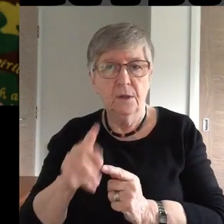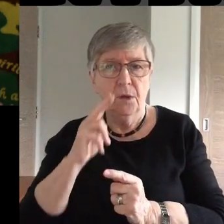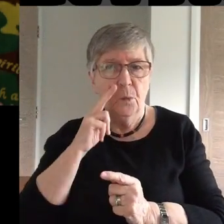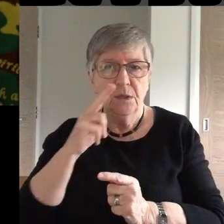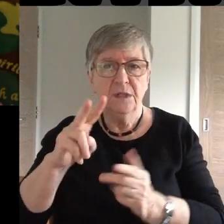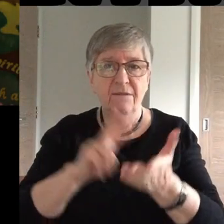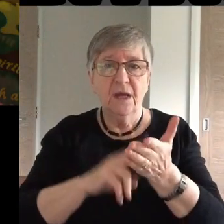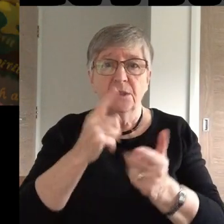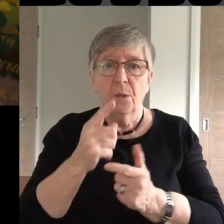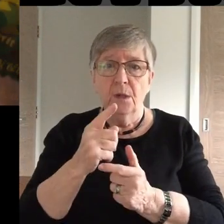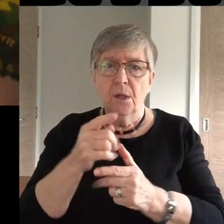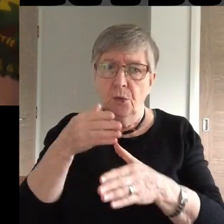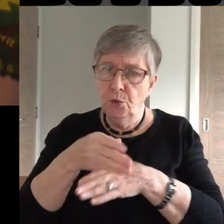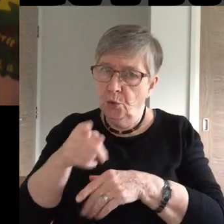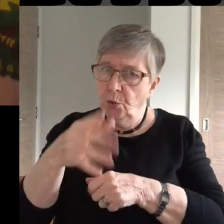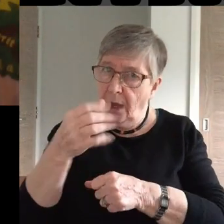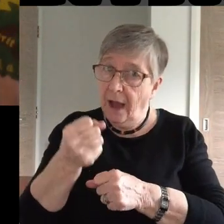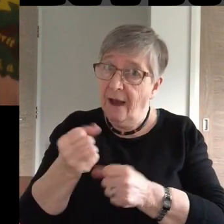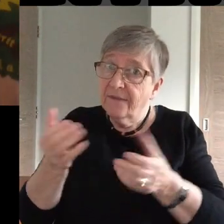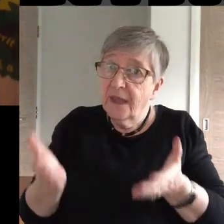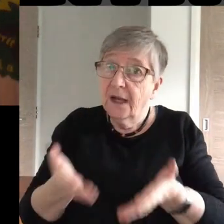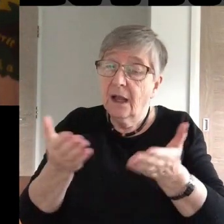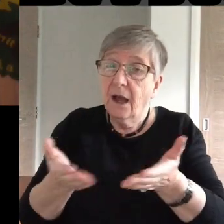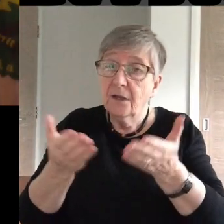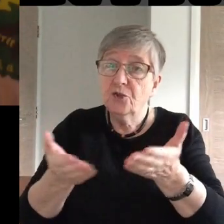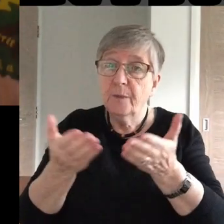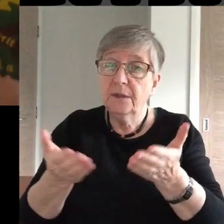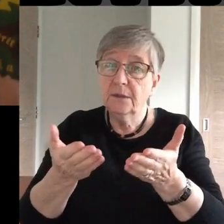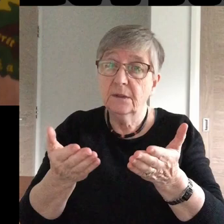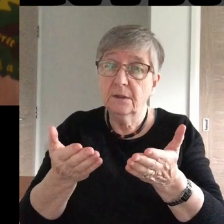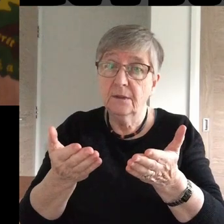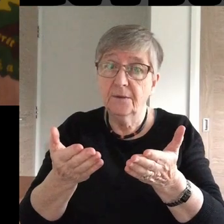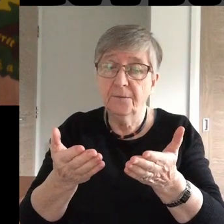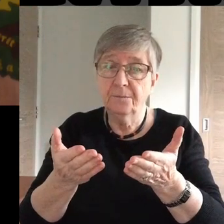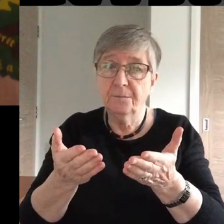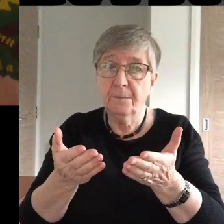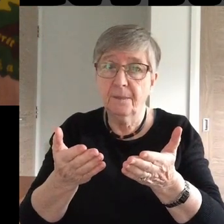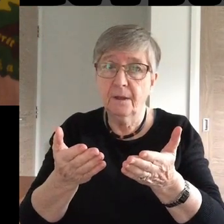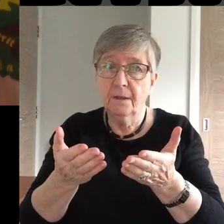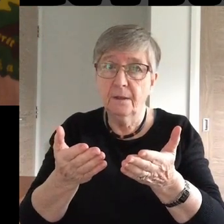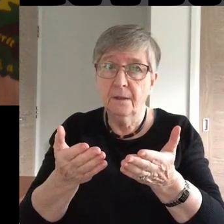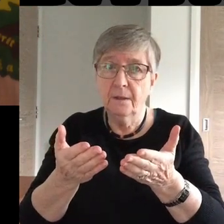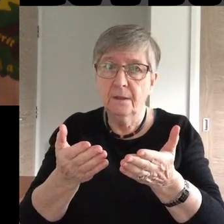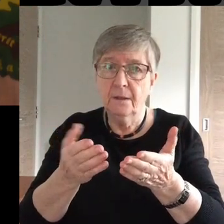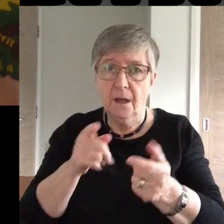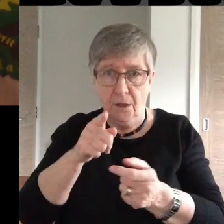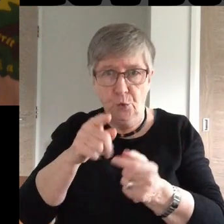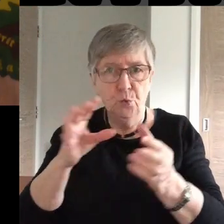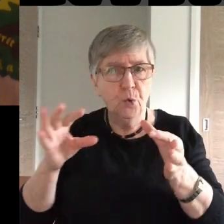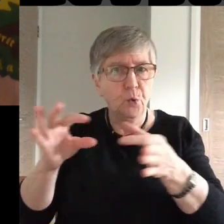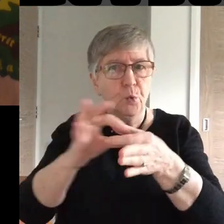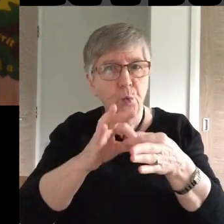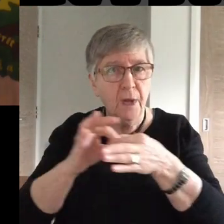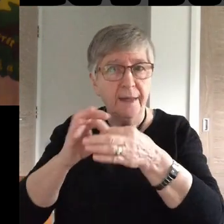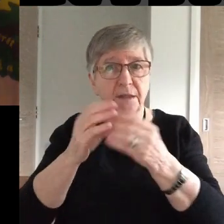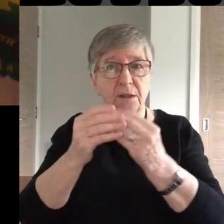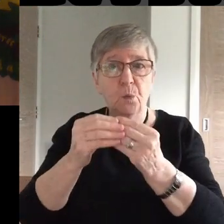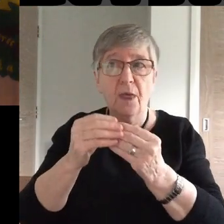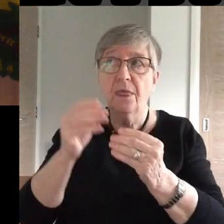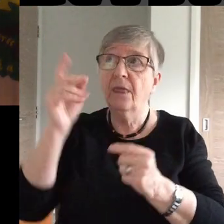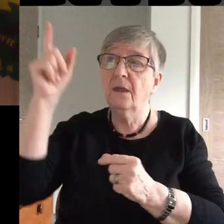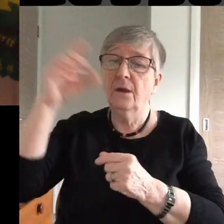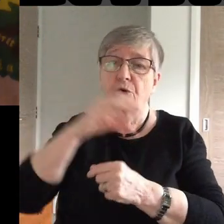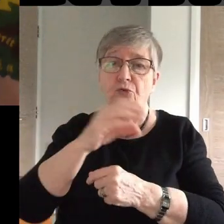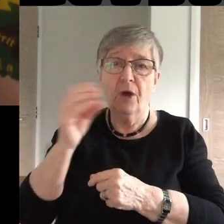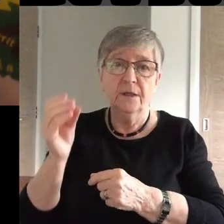We see in verse 1, he says, do you have the encouragement, or if you have the encouragement by being united with Christ? In other words,